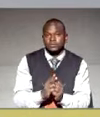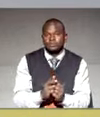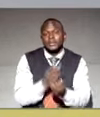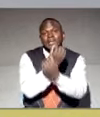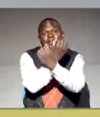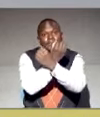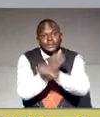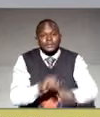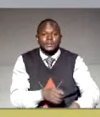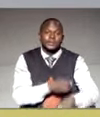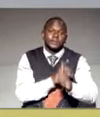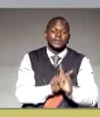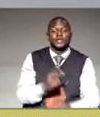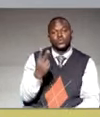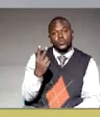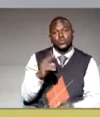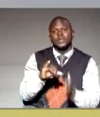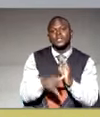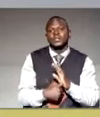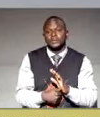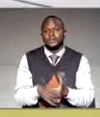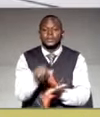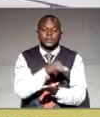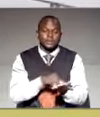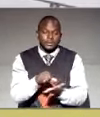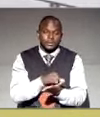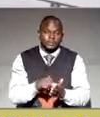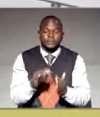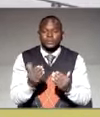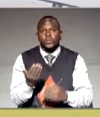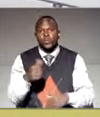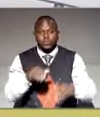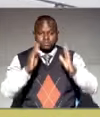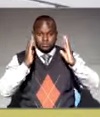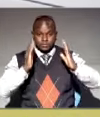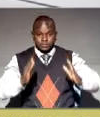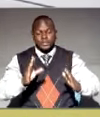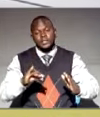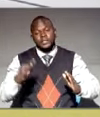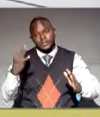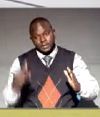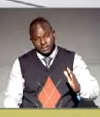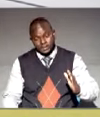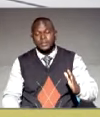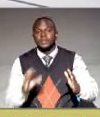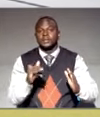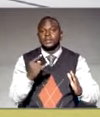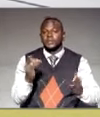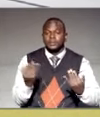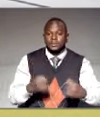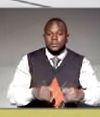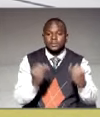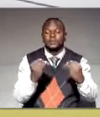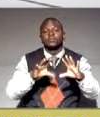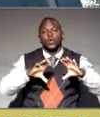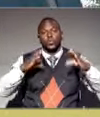Safety and security are two key elements the aviation industry pays much attention to than anything else, although the implementation to